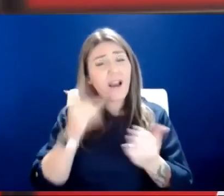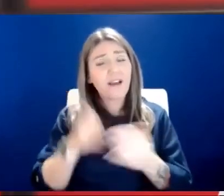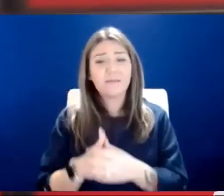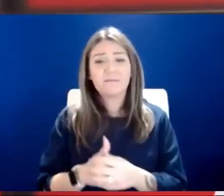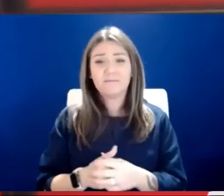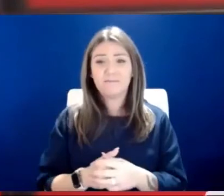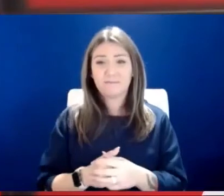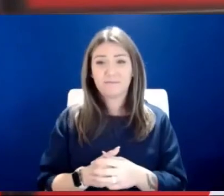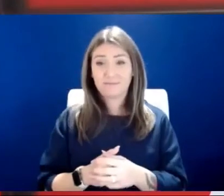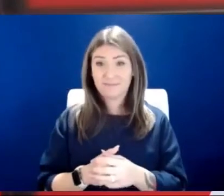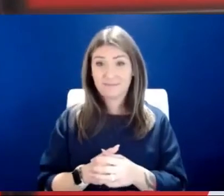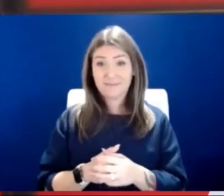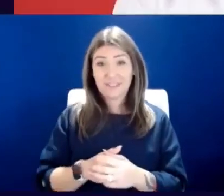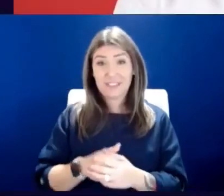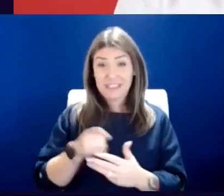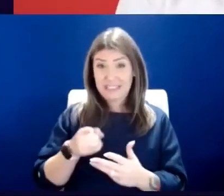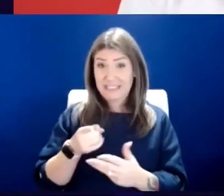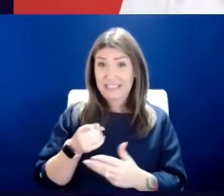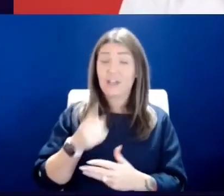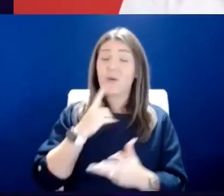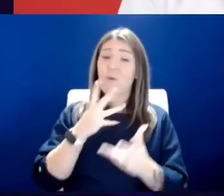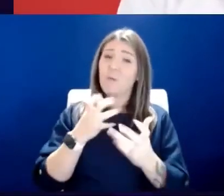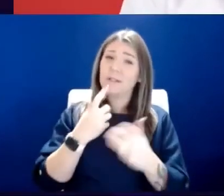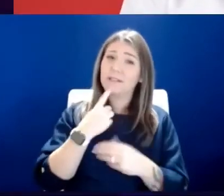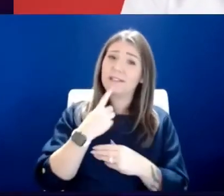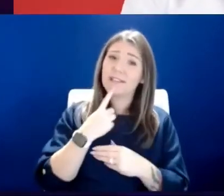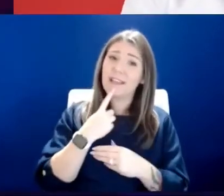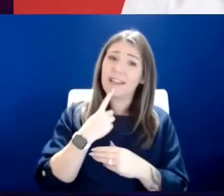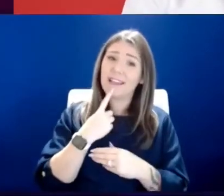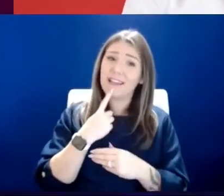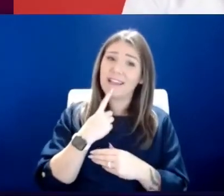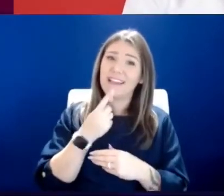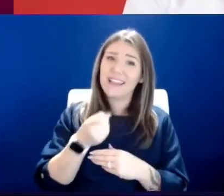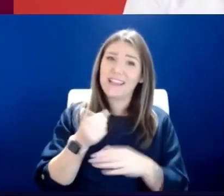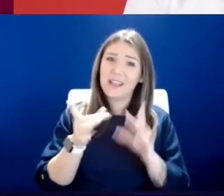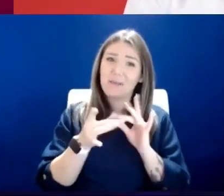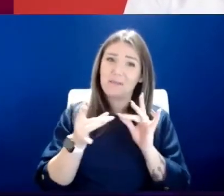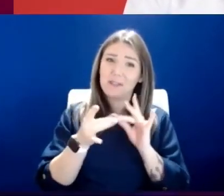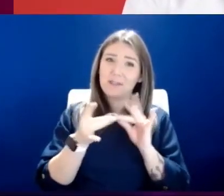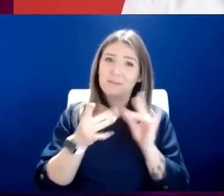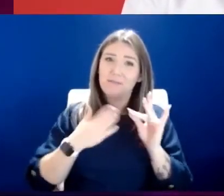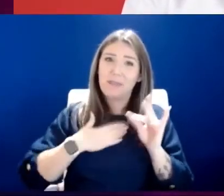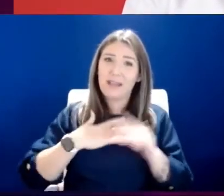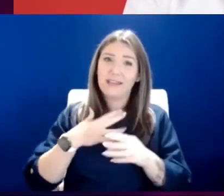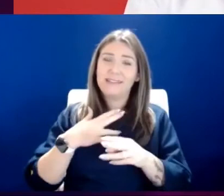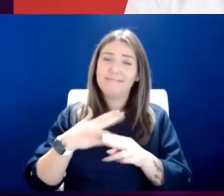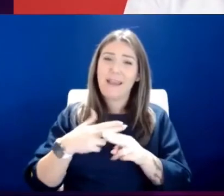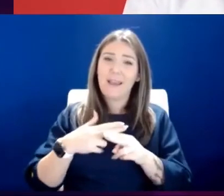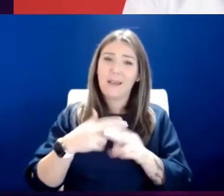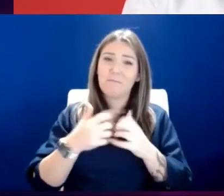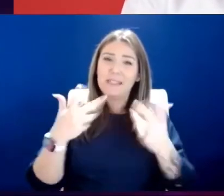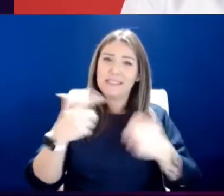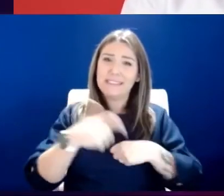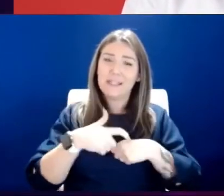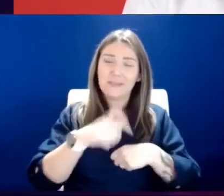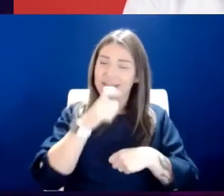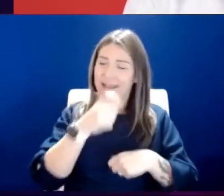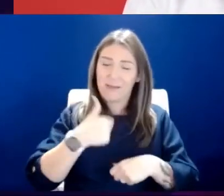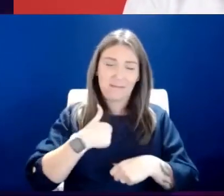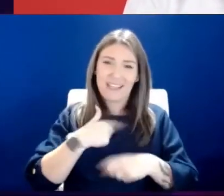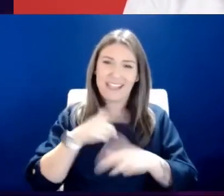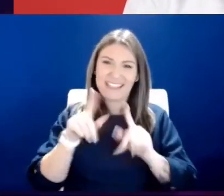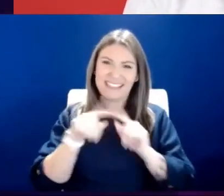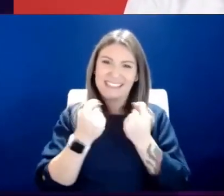Gary, first, I would like to say that it's Gary mentioned my name multiple times, and it's not me. It's the team at the University of Kansas